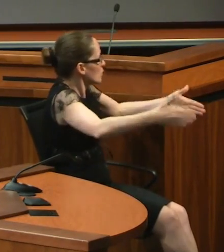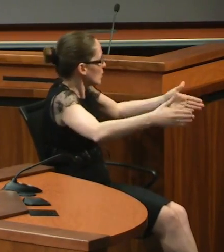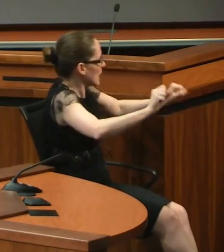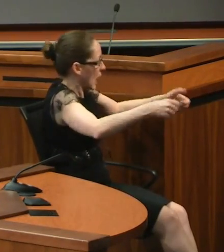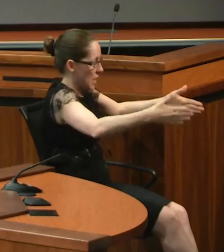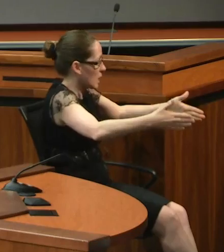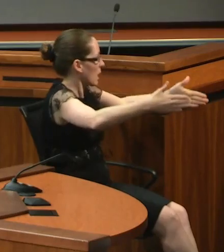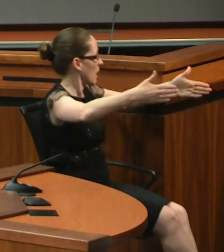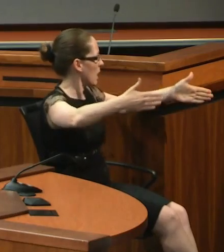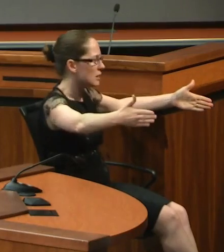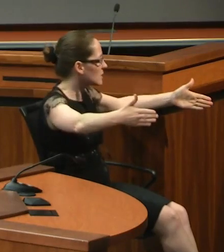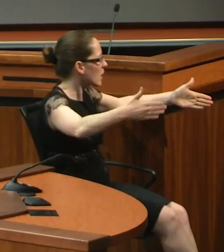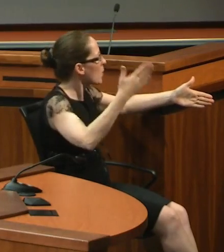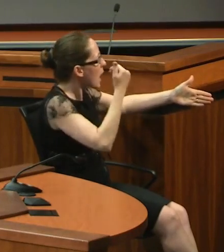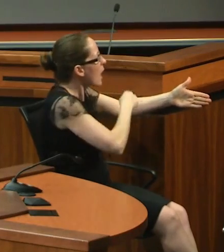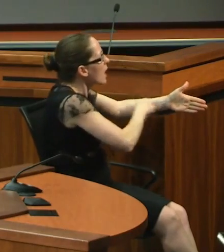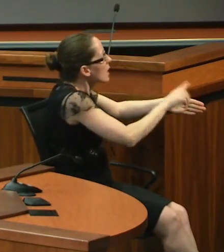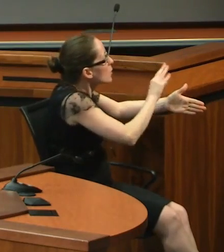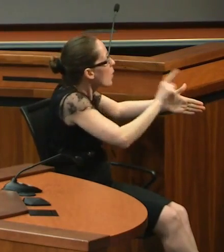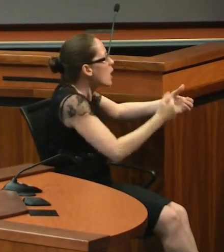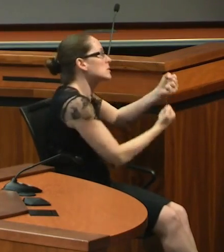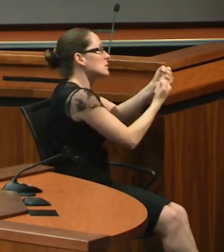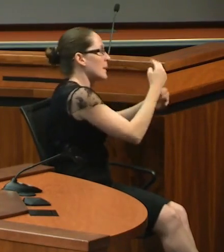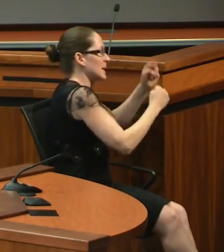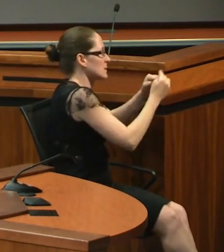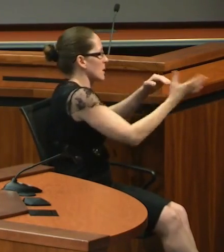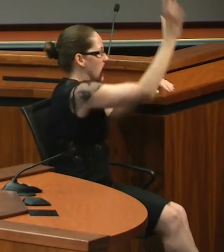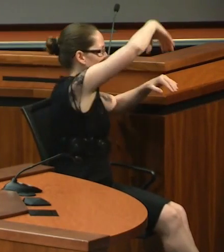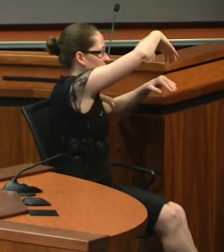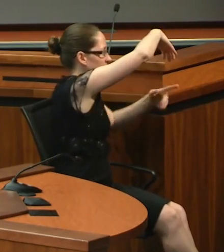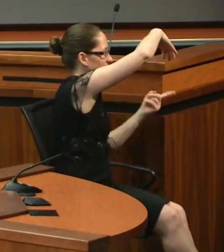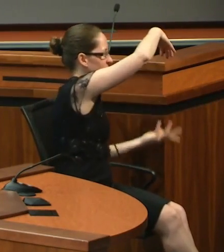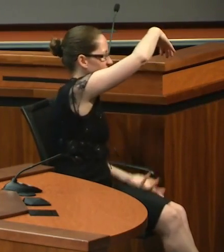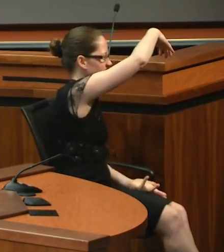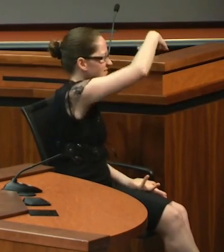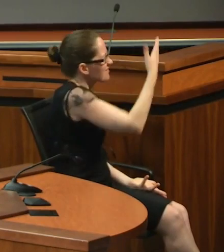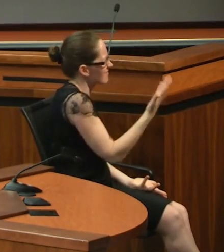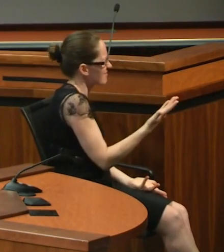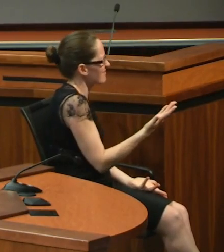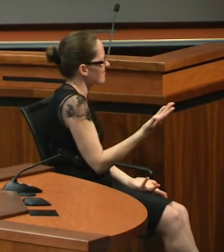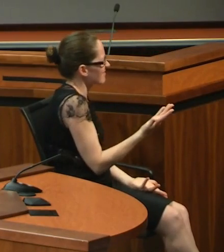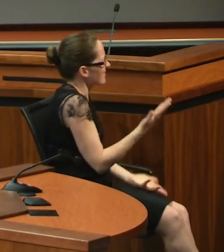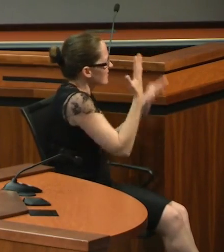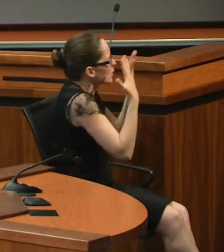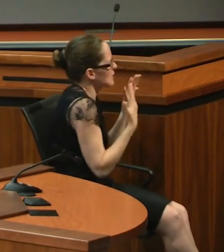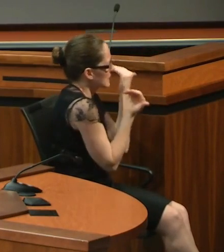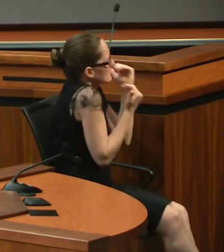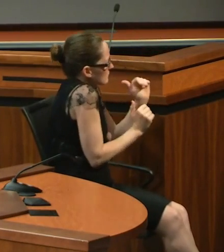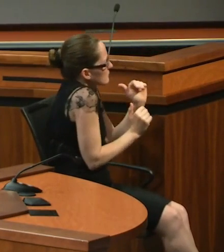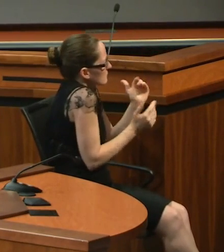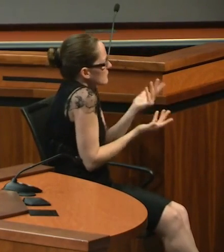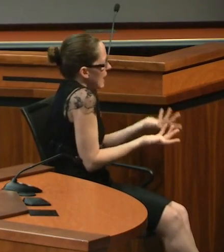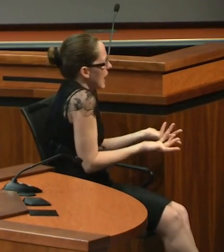destabilize their foundation has a very significant impact on the structure above it. So that's a real limiting factor when you get into the highly developed section